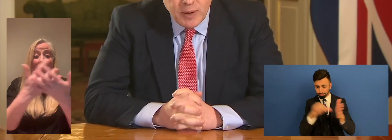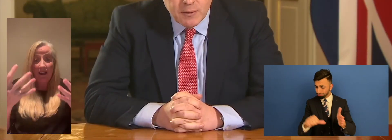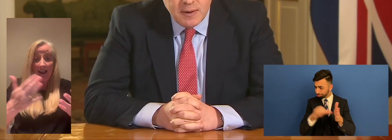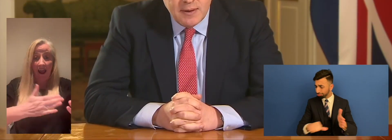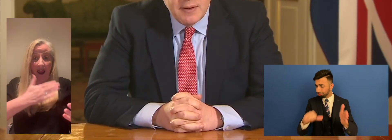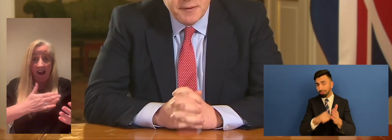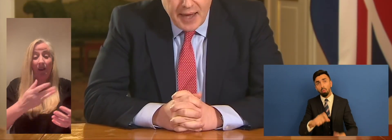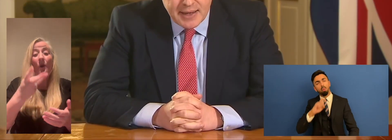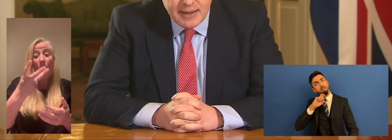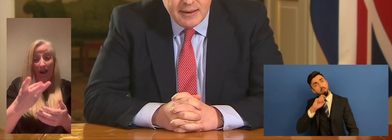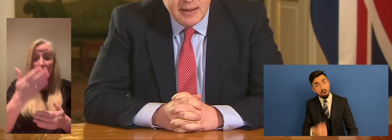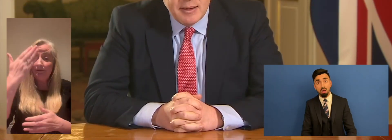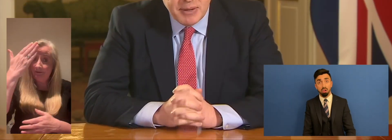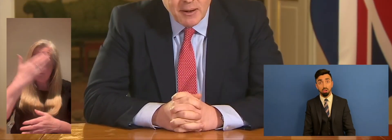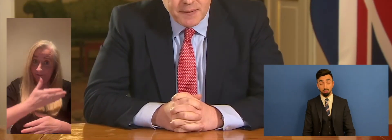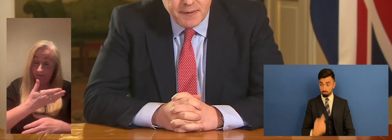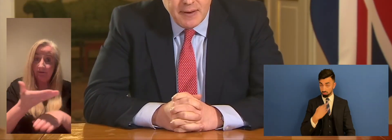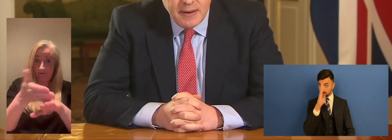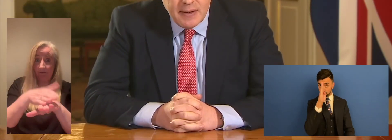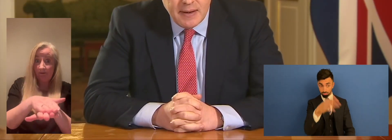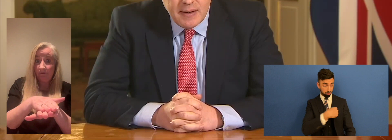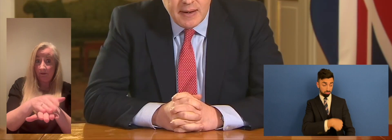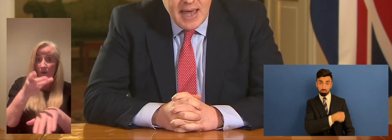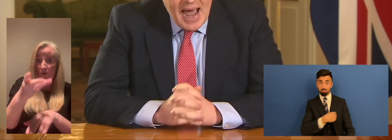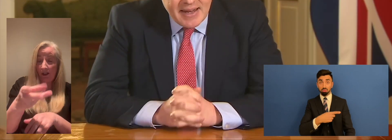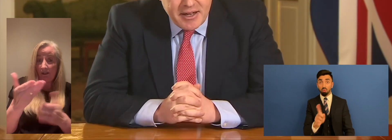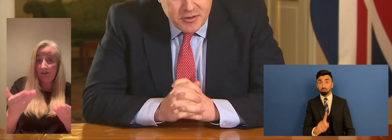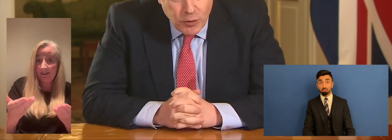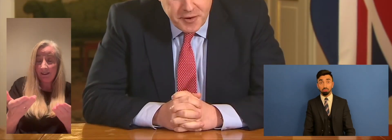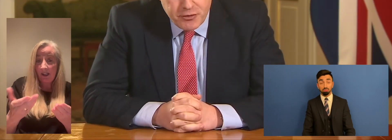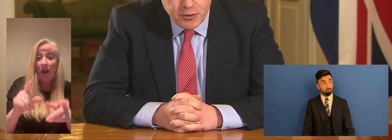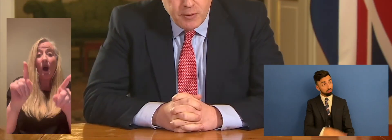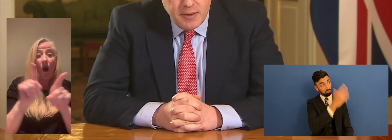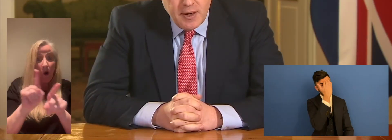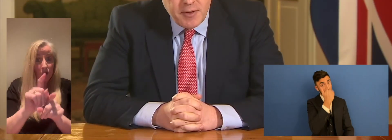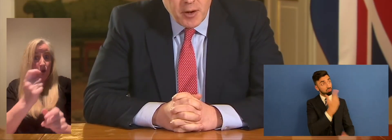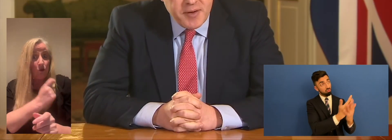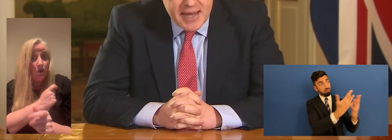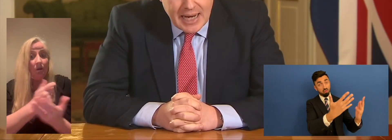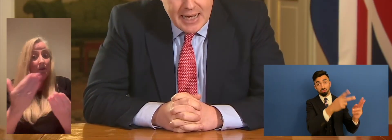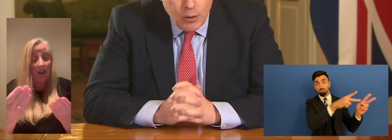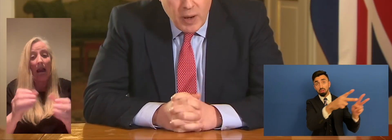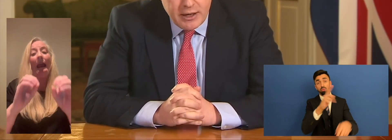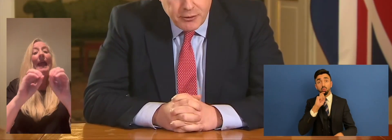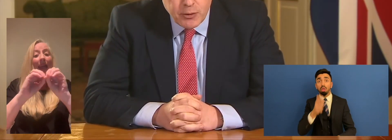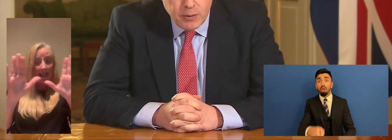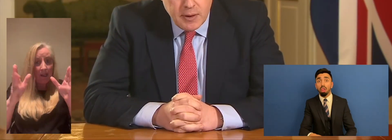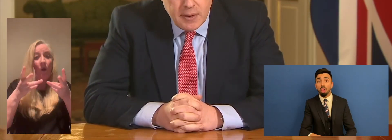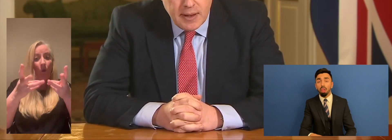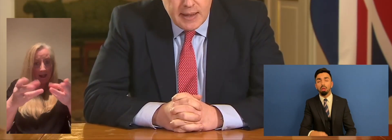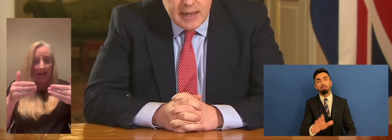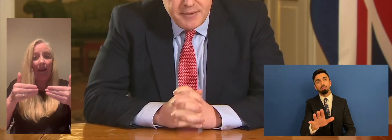lives will, sadly, be lost. And yet it is also true that there is a clear way